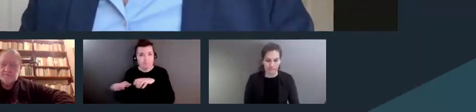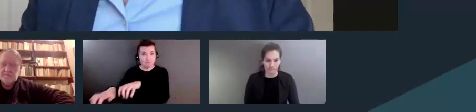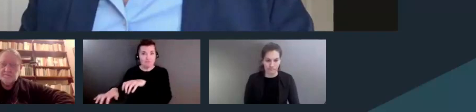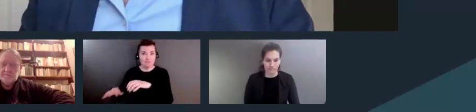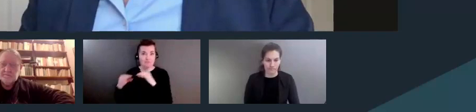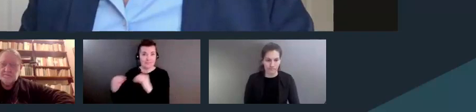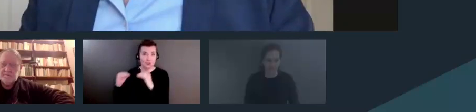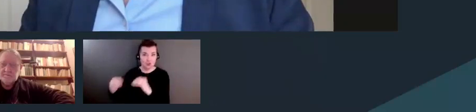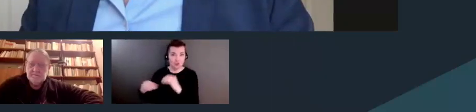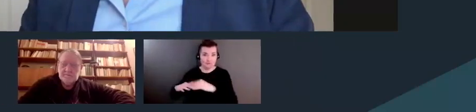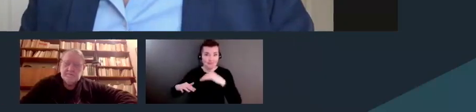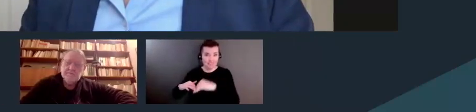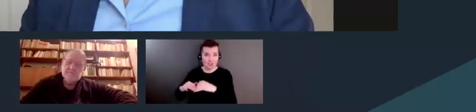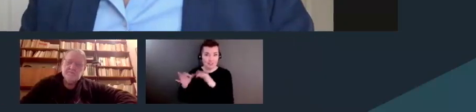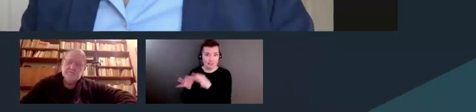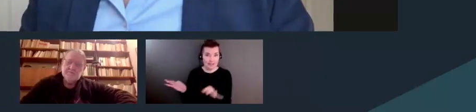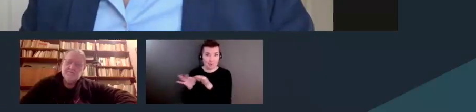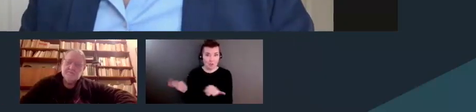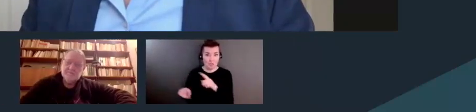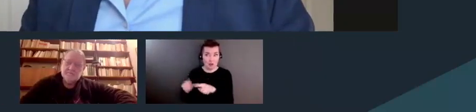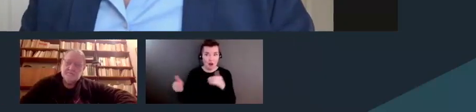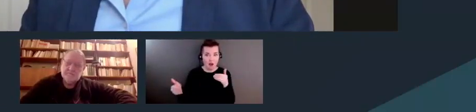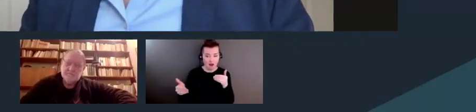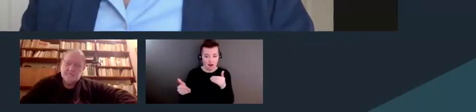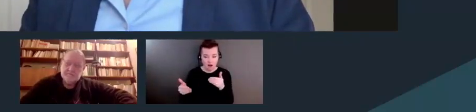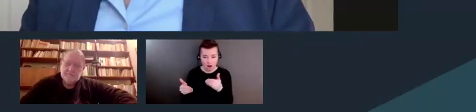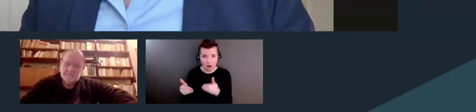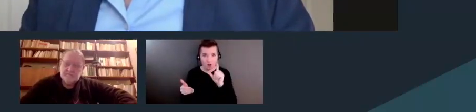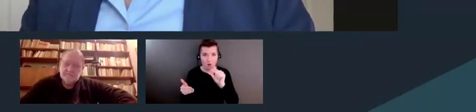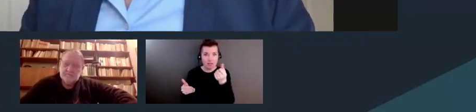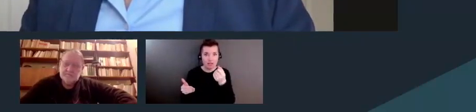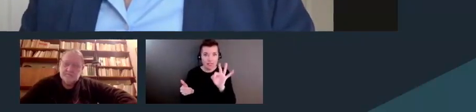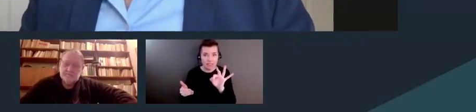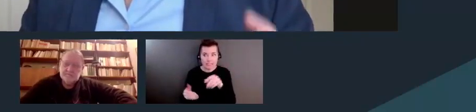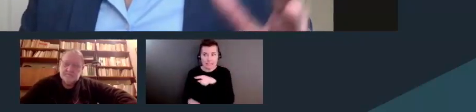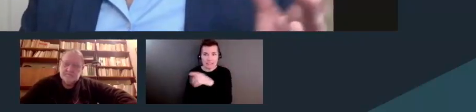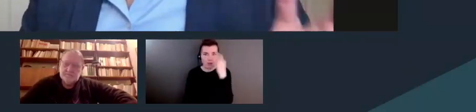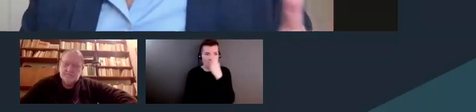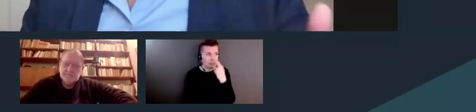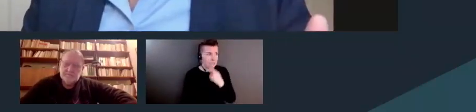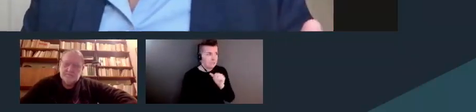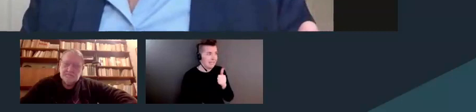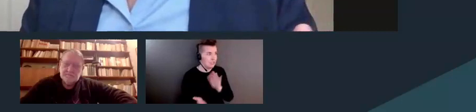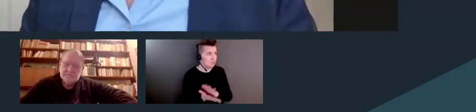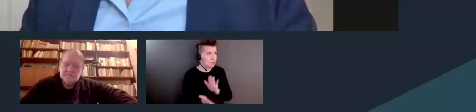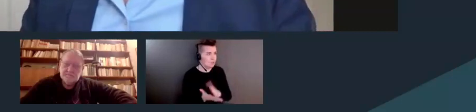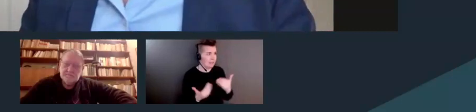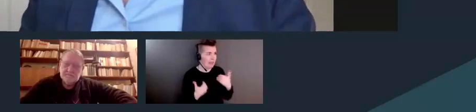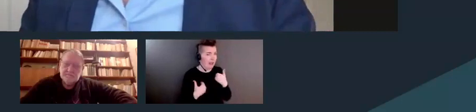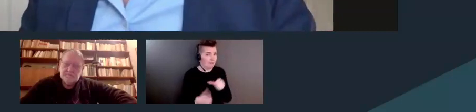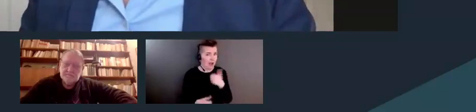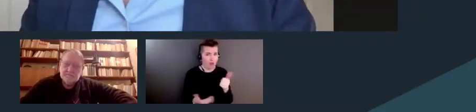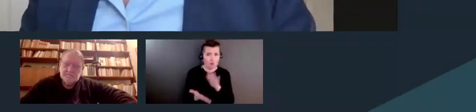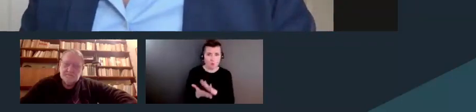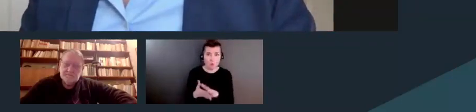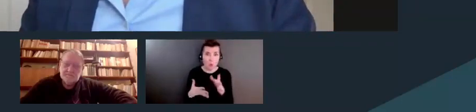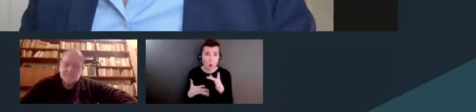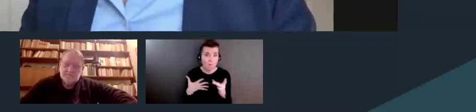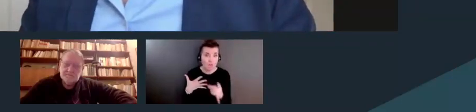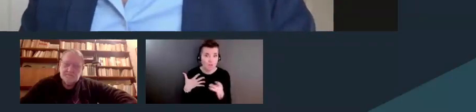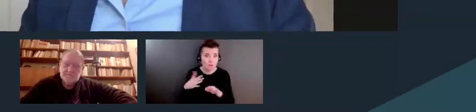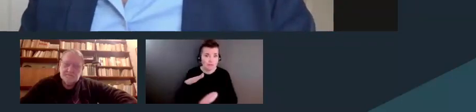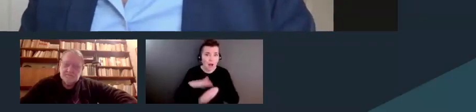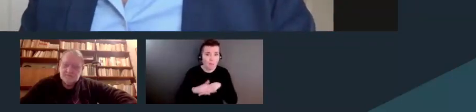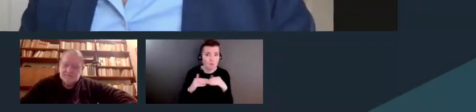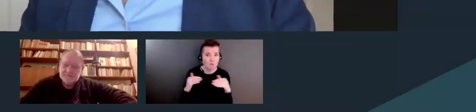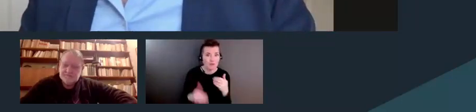approached, and they were not making that goal, there was only Inuktitut in 10 schools, and it was only optional to grade 3.